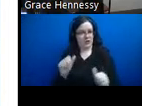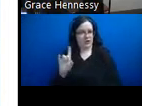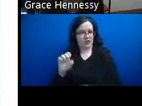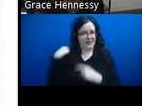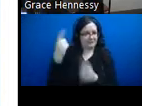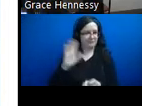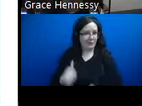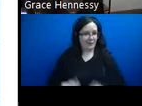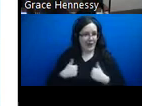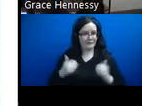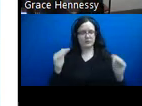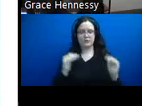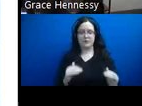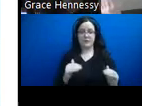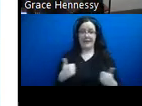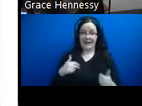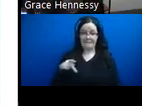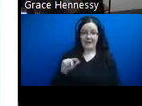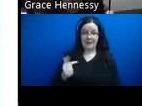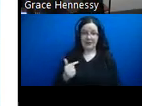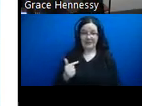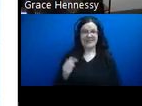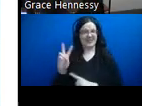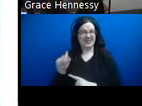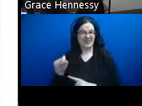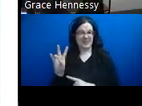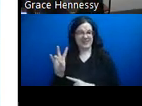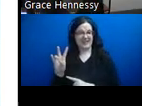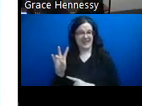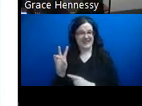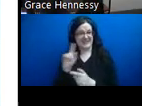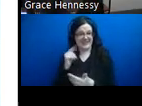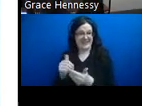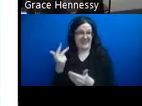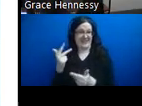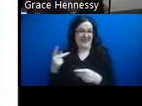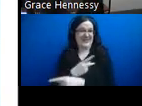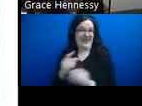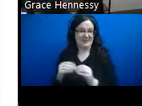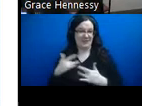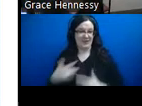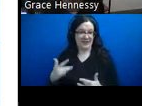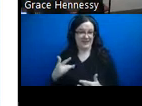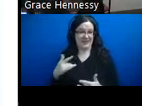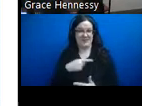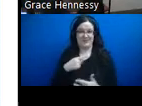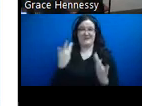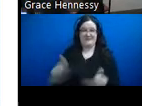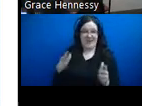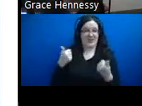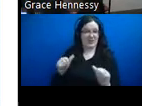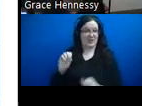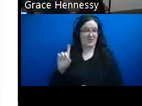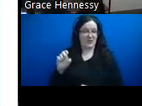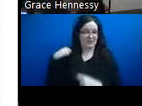with pathological gambling, 2.7, really closing in on 3 times as likely to report a suicide attempt in their lifetime.